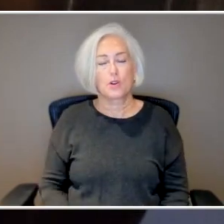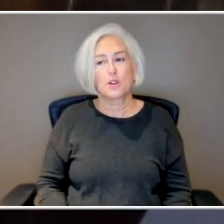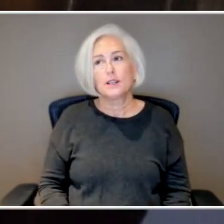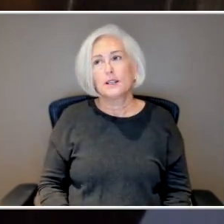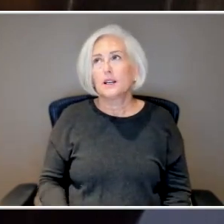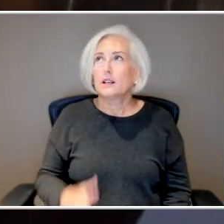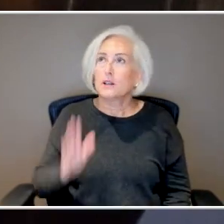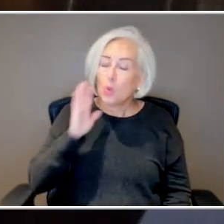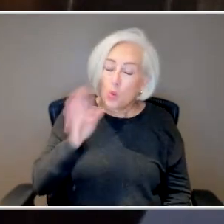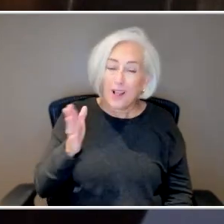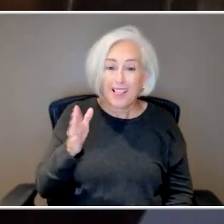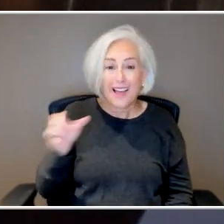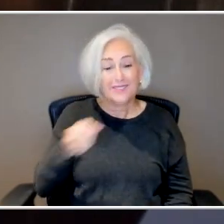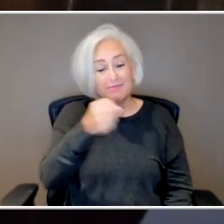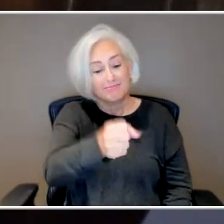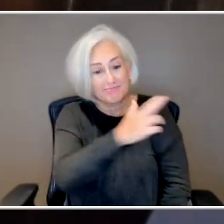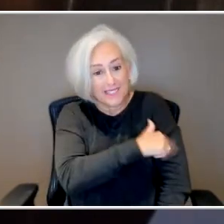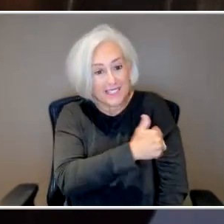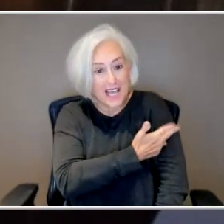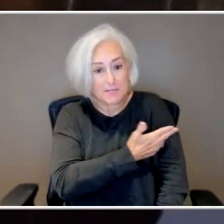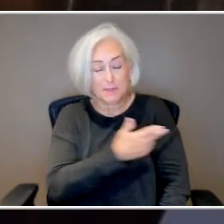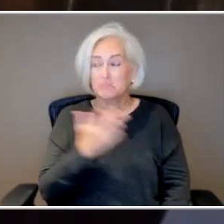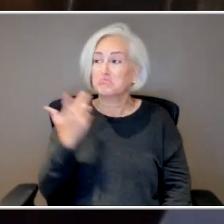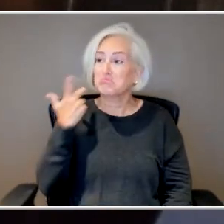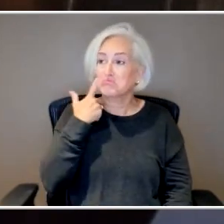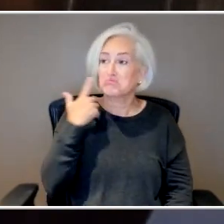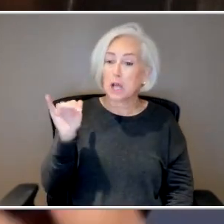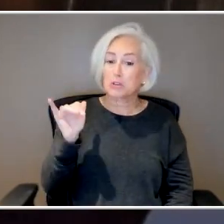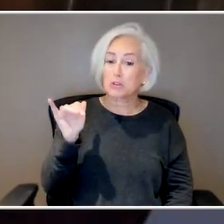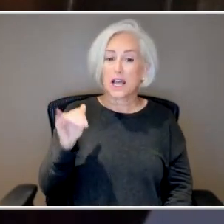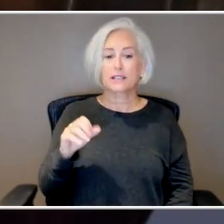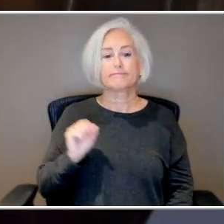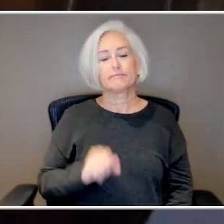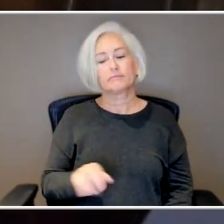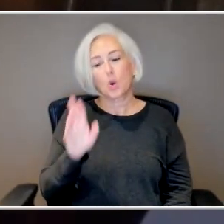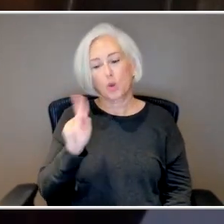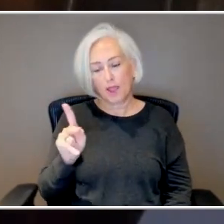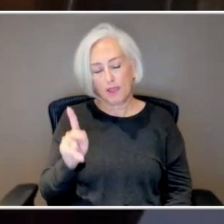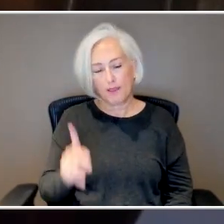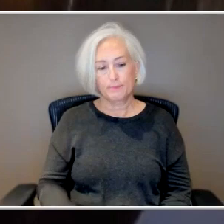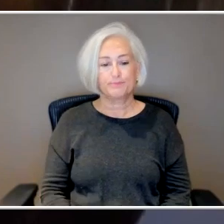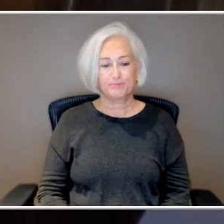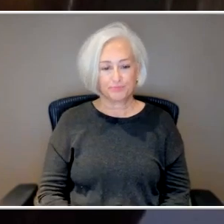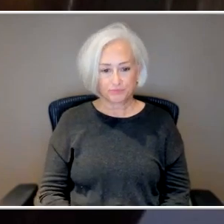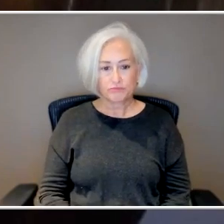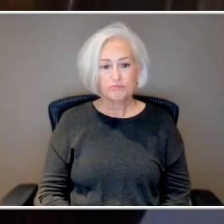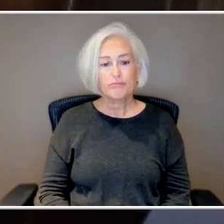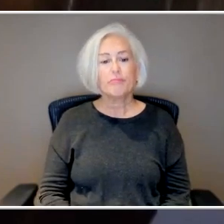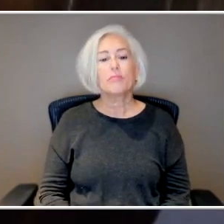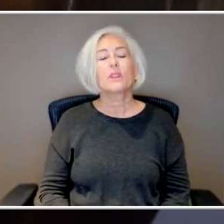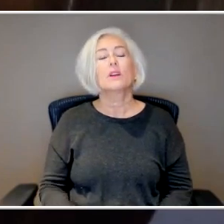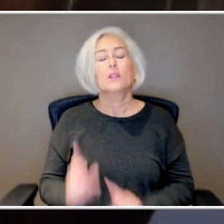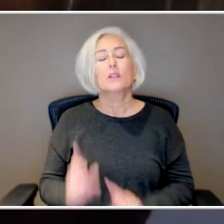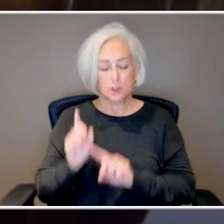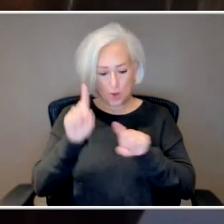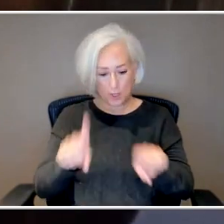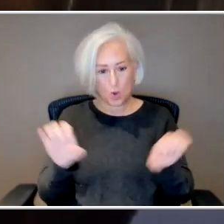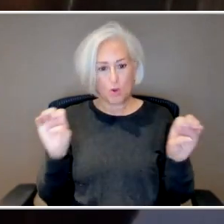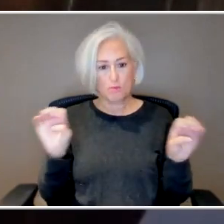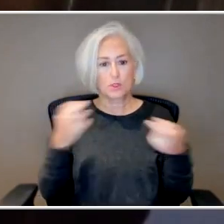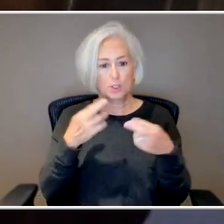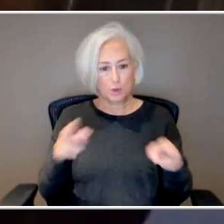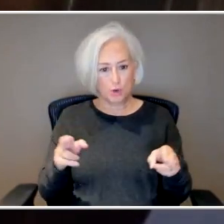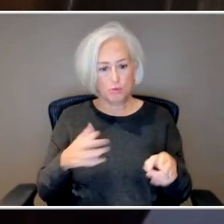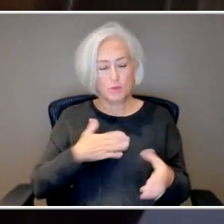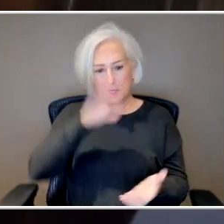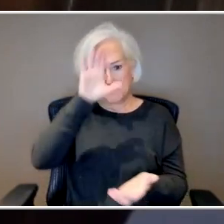to be admitted? And they said, he goes, well, it sounds like it. And I go, okay. So onward to the ER. My husband went with me.